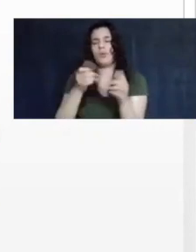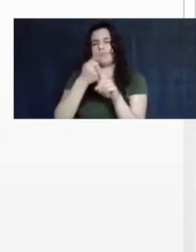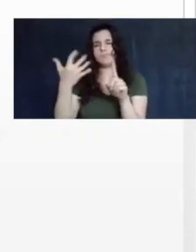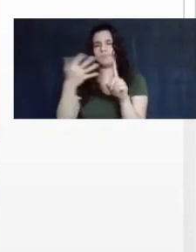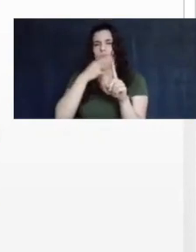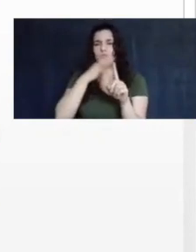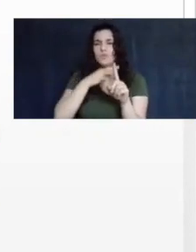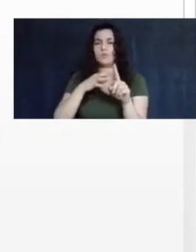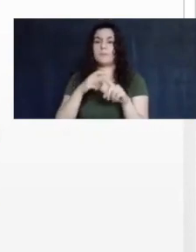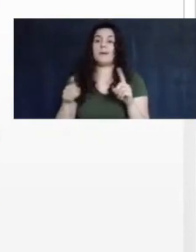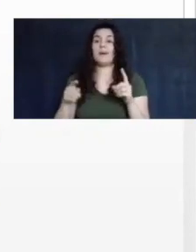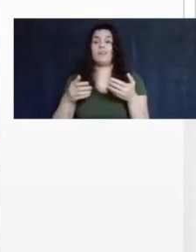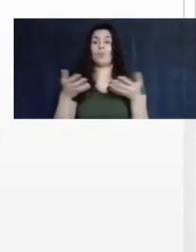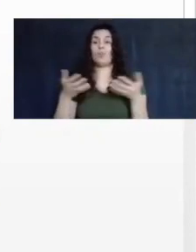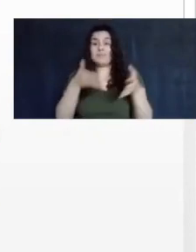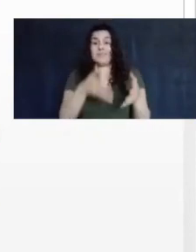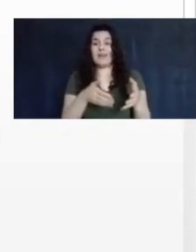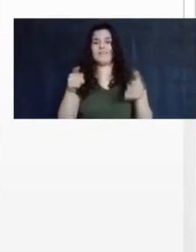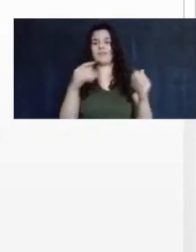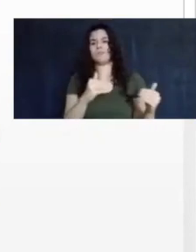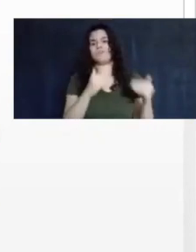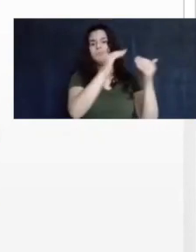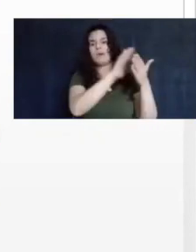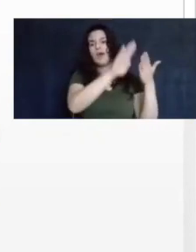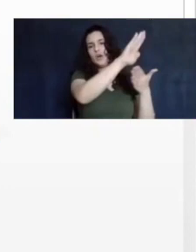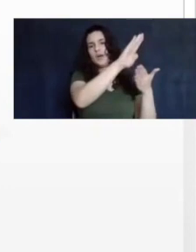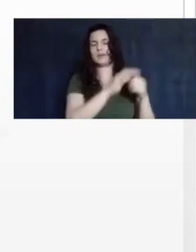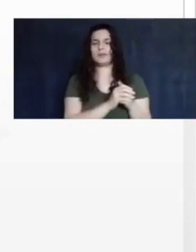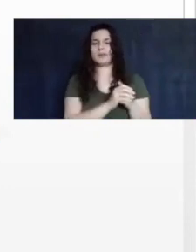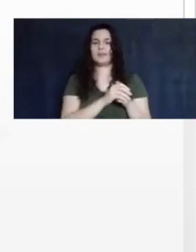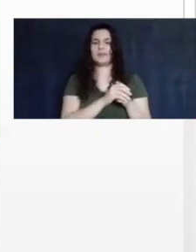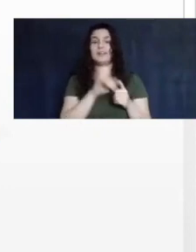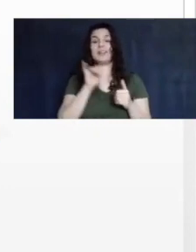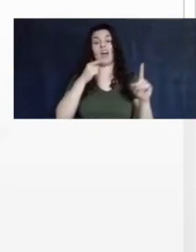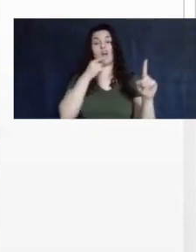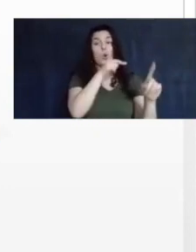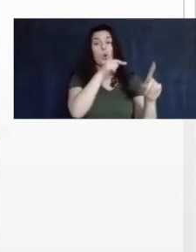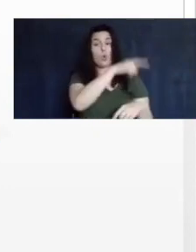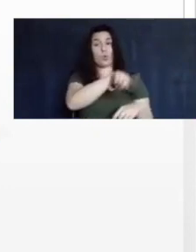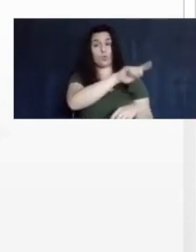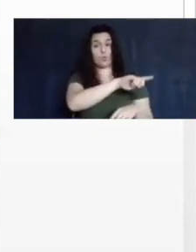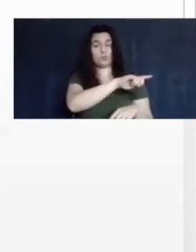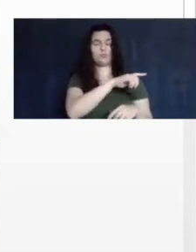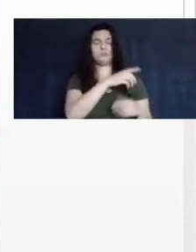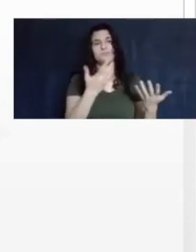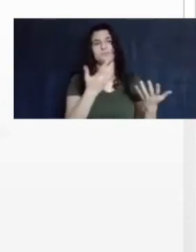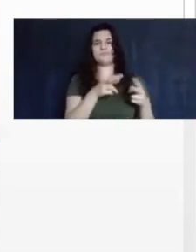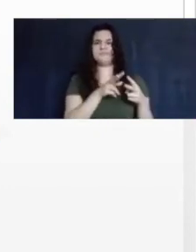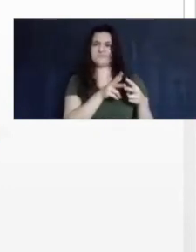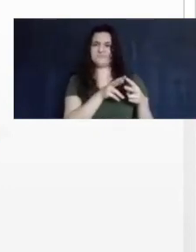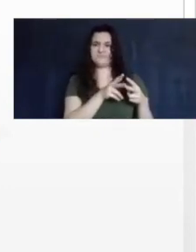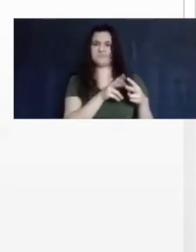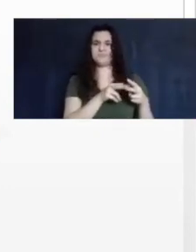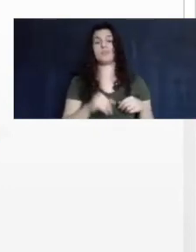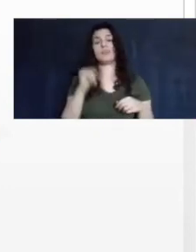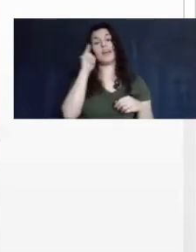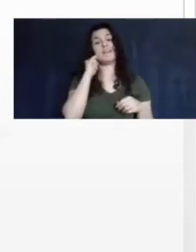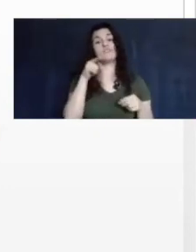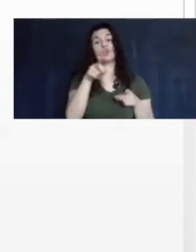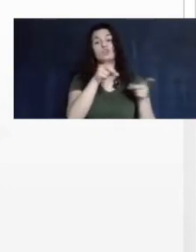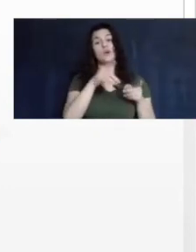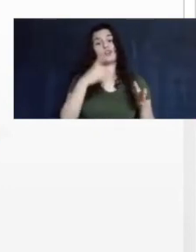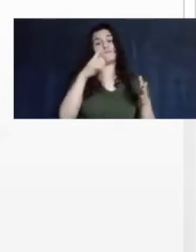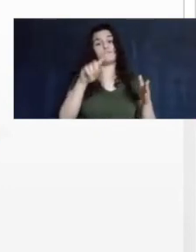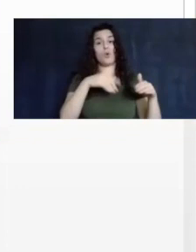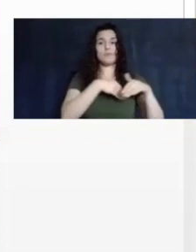ed. And the goal there is twofold. One would be if, let's say, you are director of admissions, director of